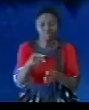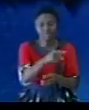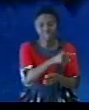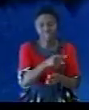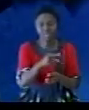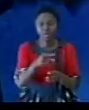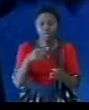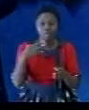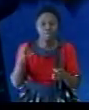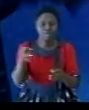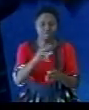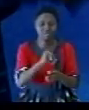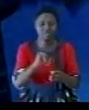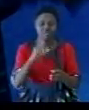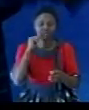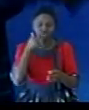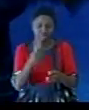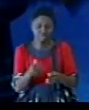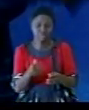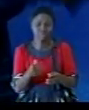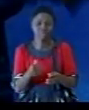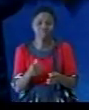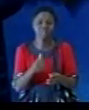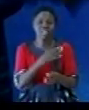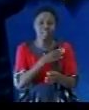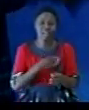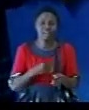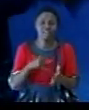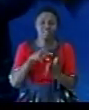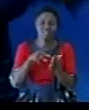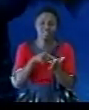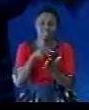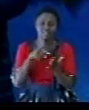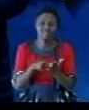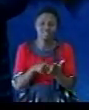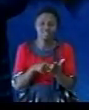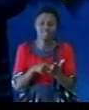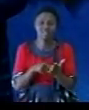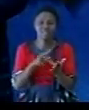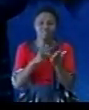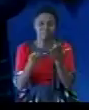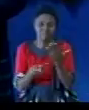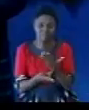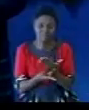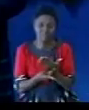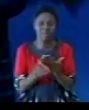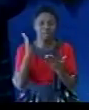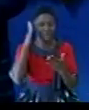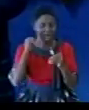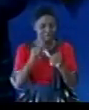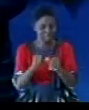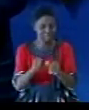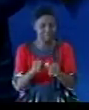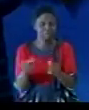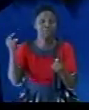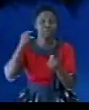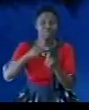we go on with this triumphant power crusade up to Tuesday time. Lord God, we pray it's your